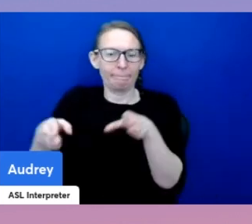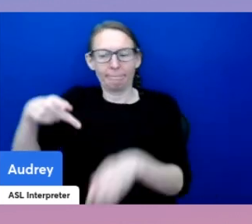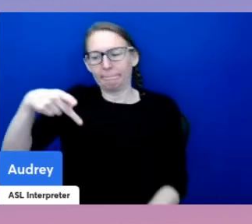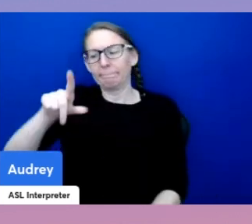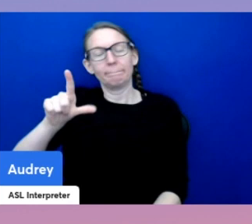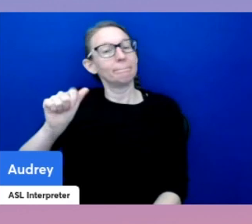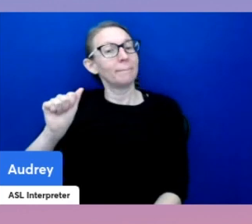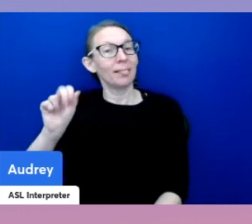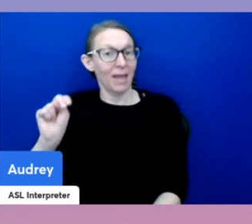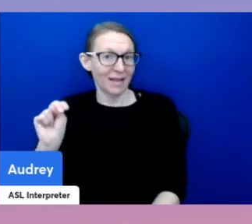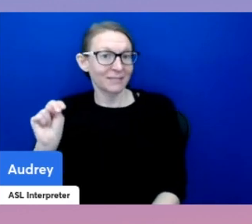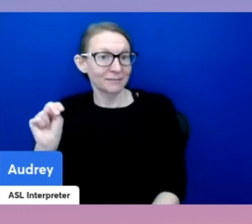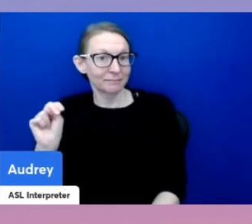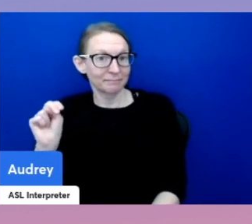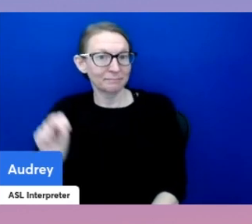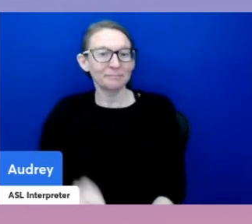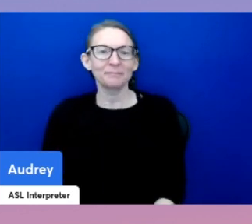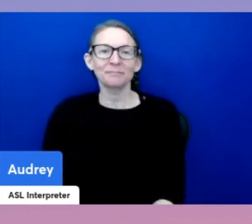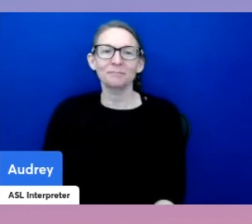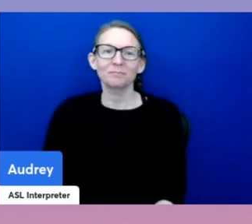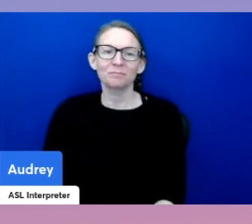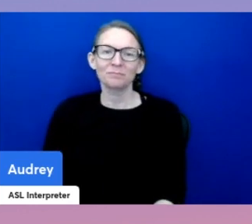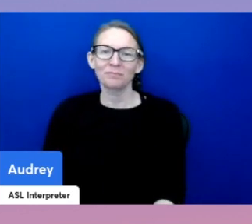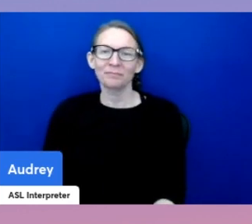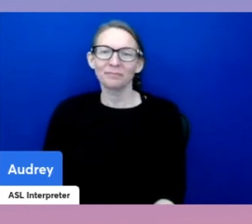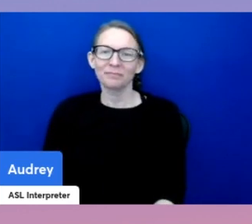Yeah, you only need to check the